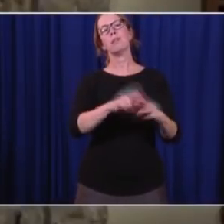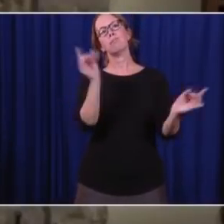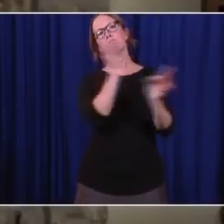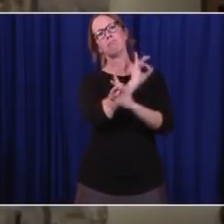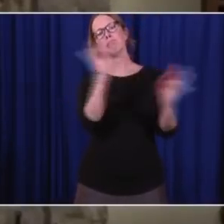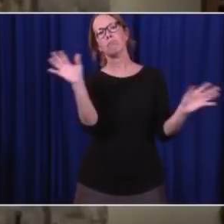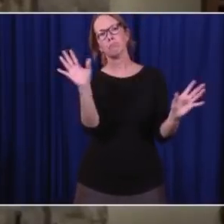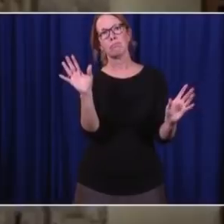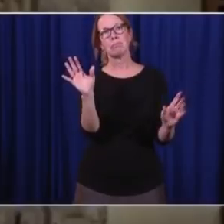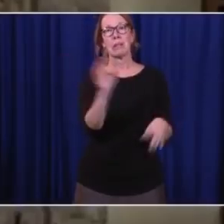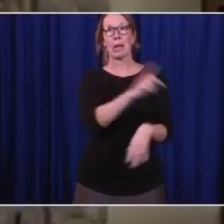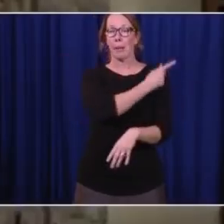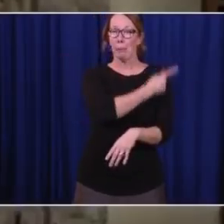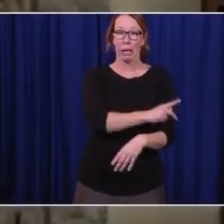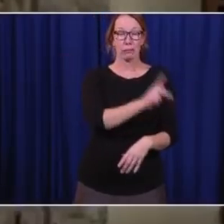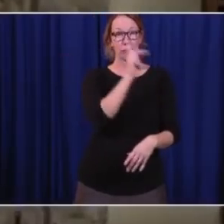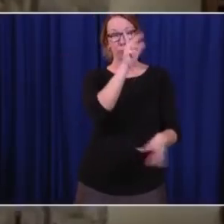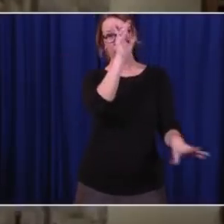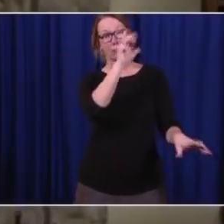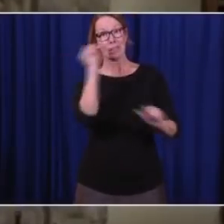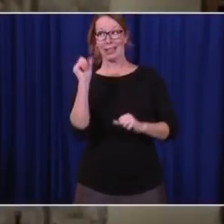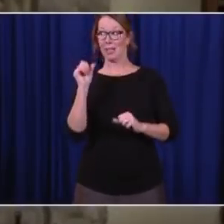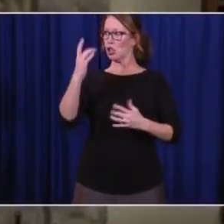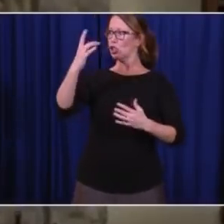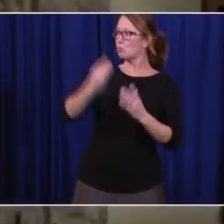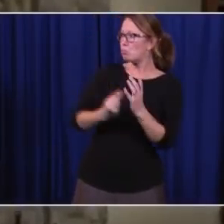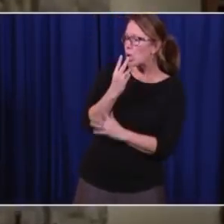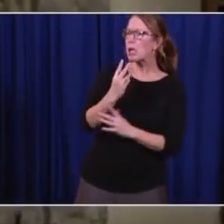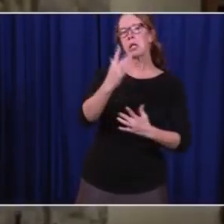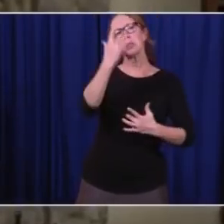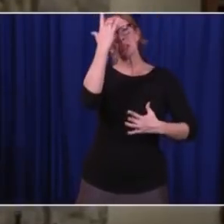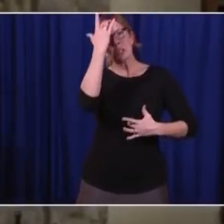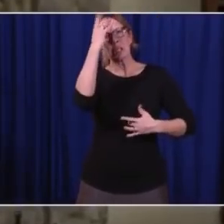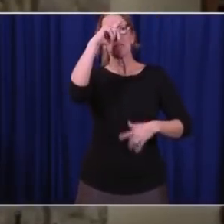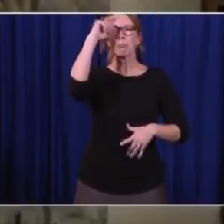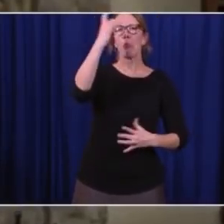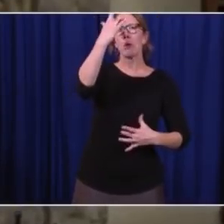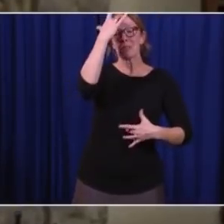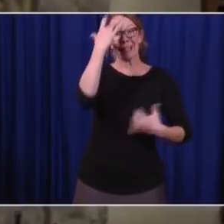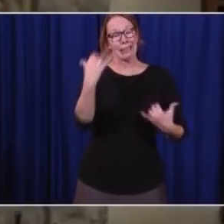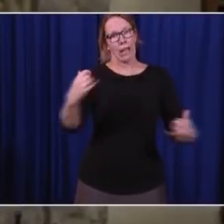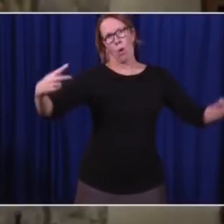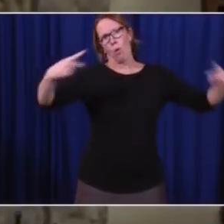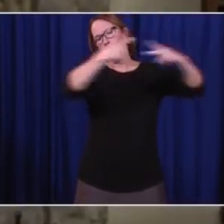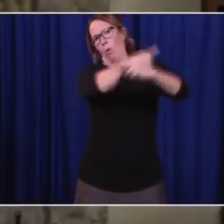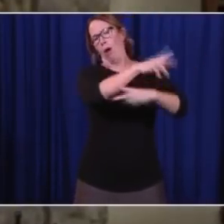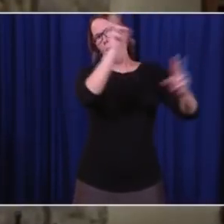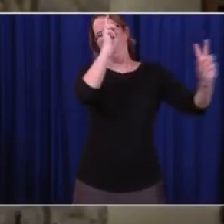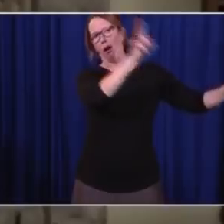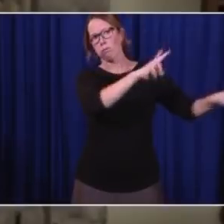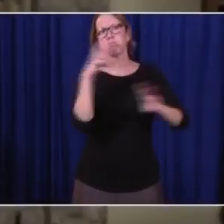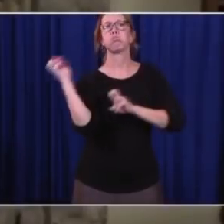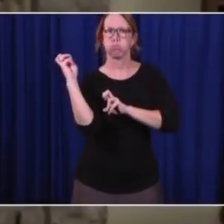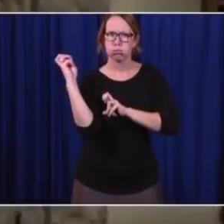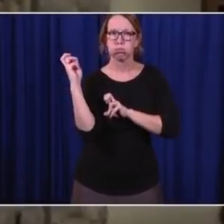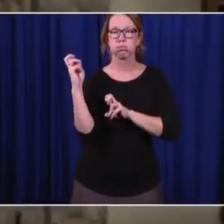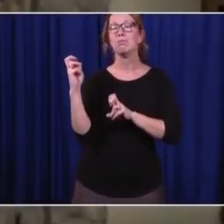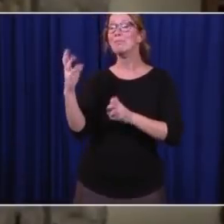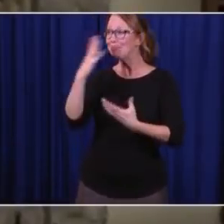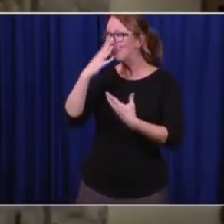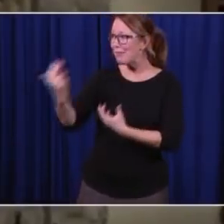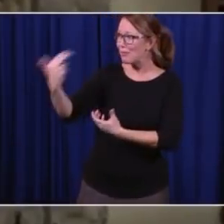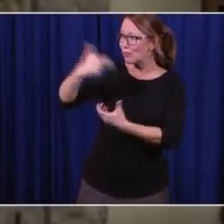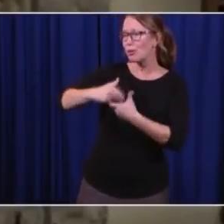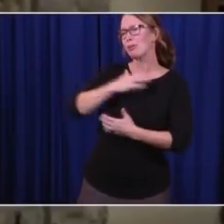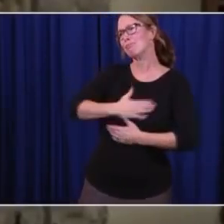These patients are sicker than patients were in the spring and summer. Thank you very much for joining us. We appreciate it very,